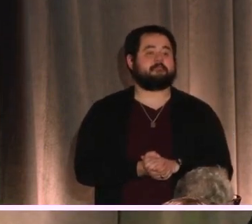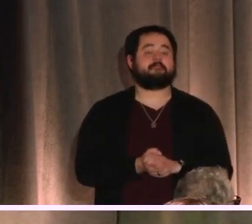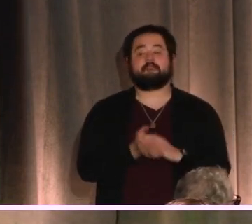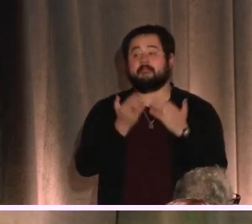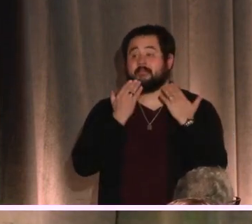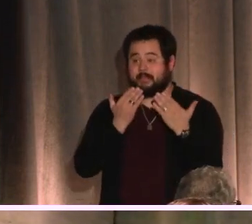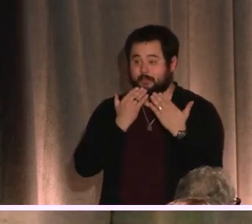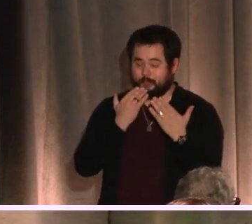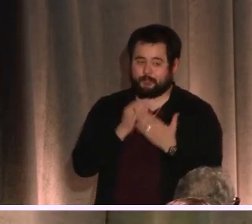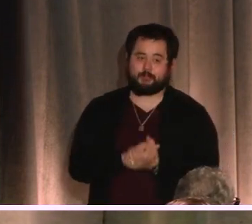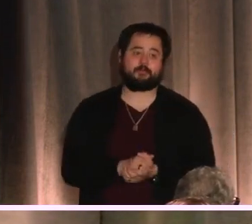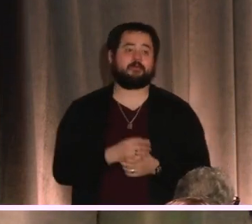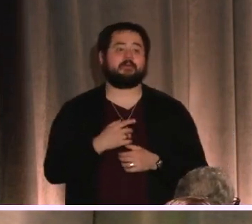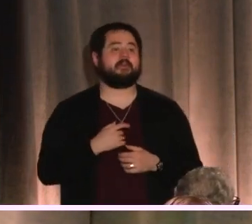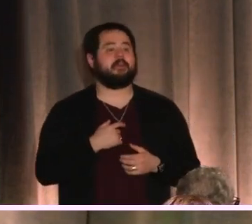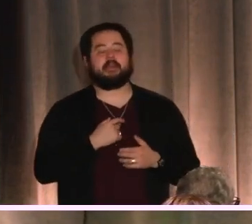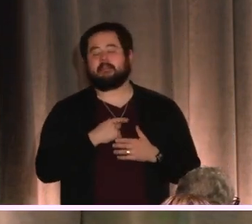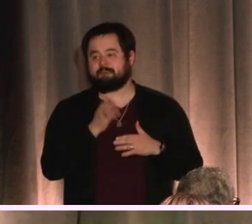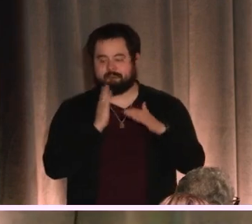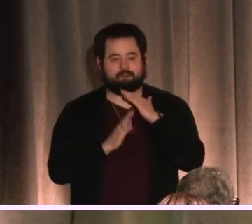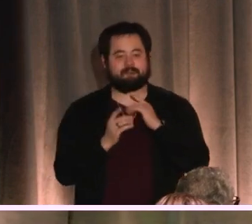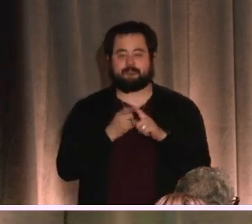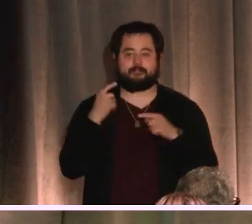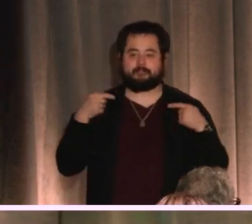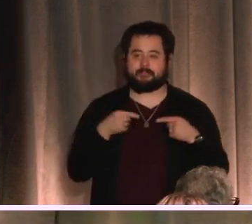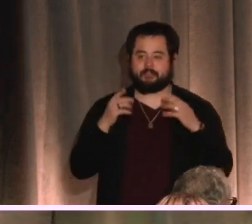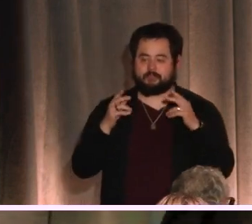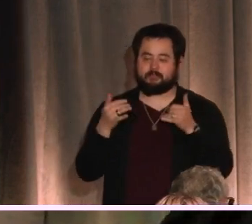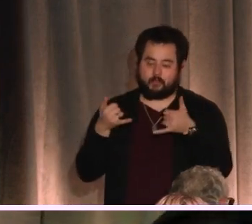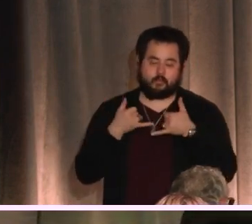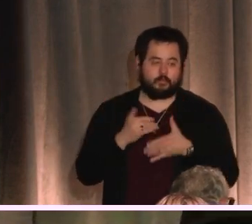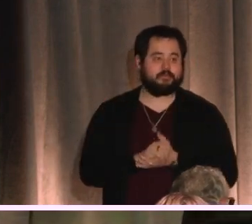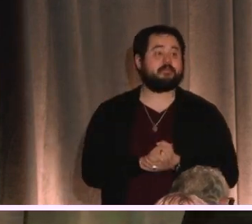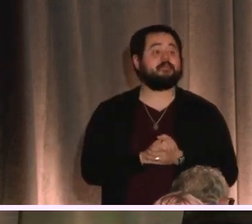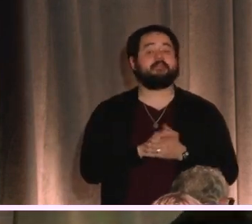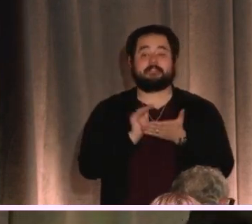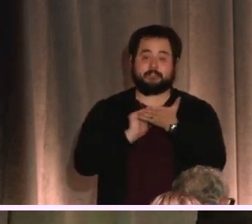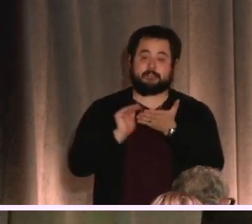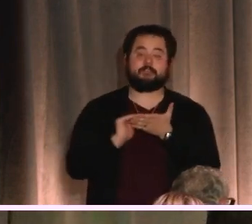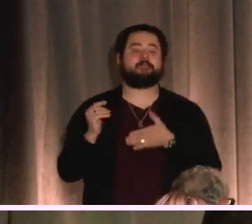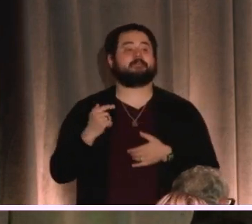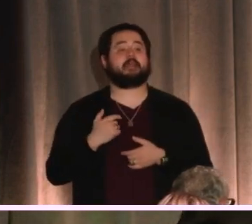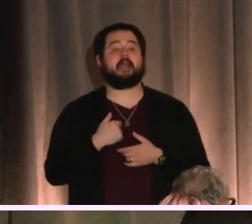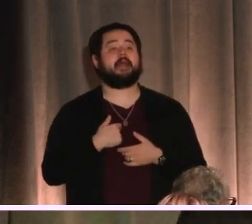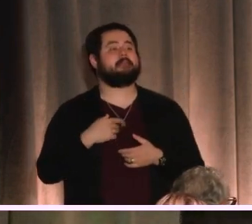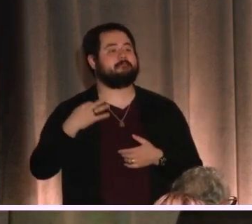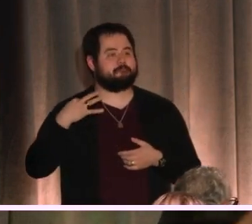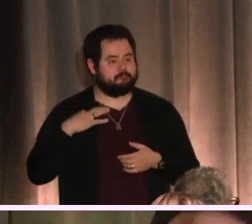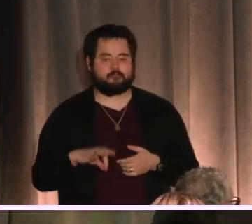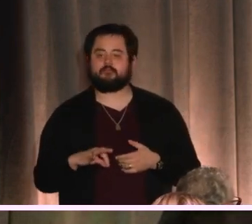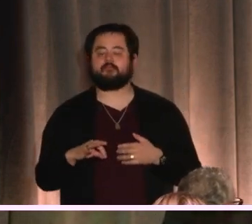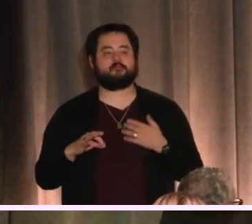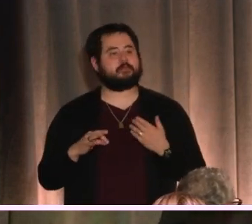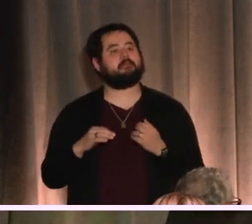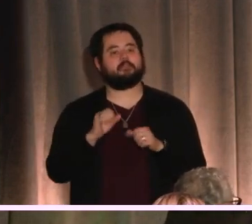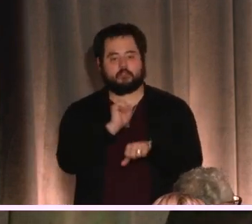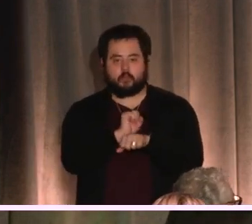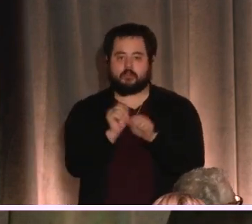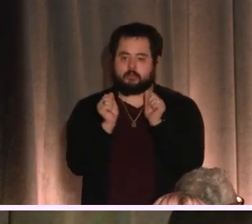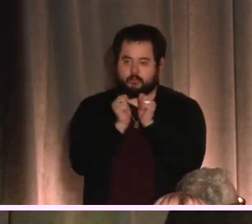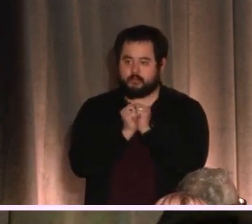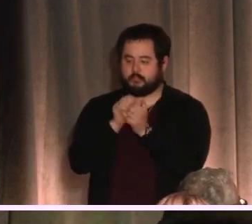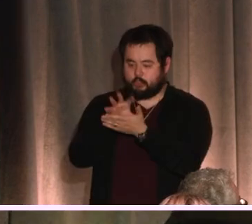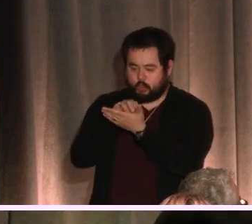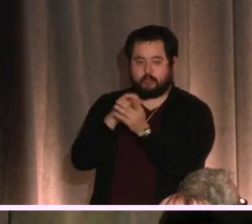Thank you so much. I'm really humbled by this award. Excuse me. It has been my great privilege to work with and learn from so many of